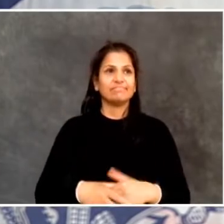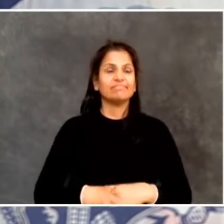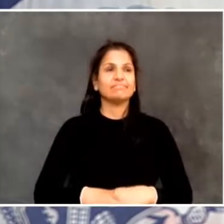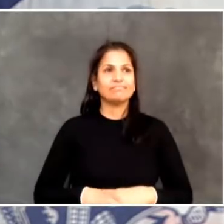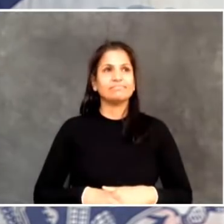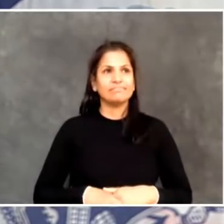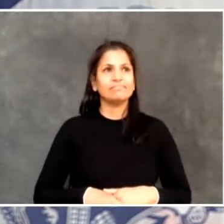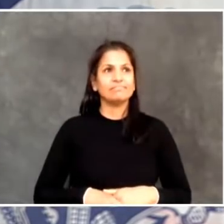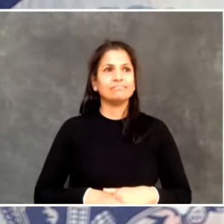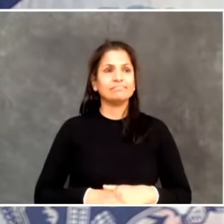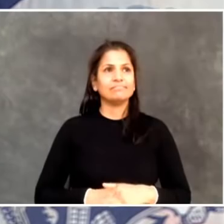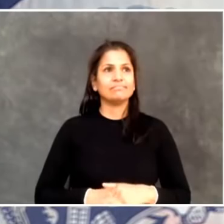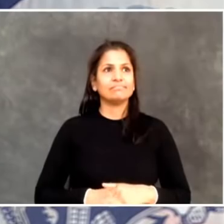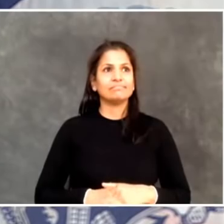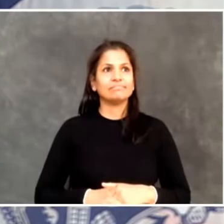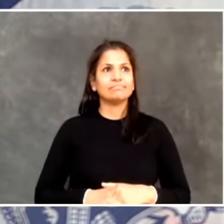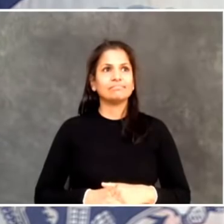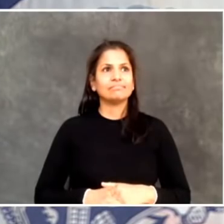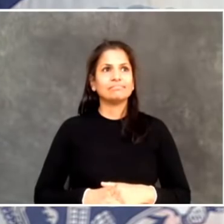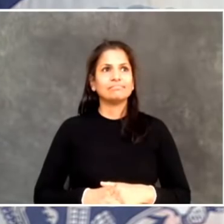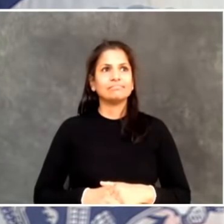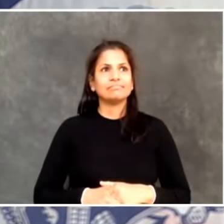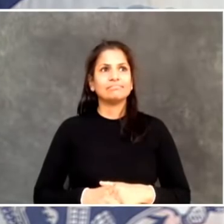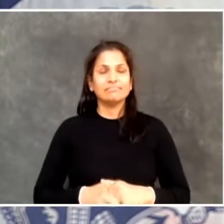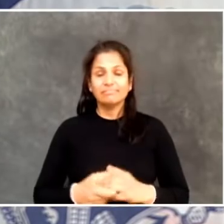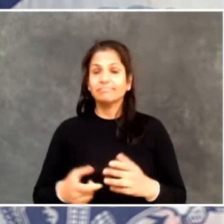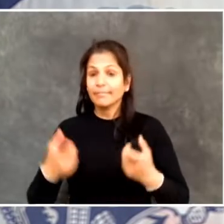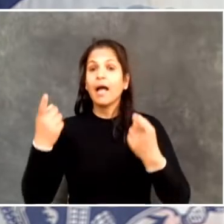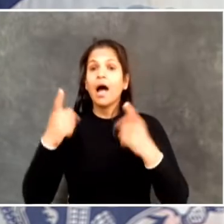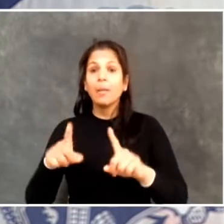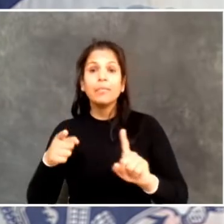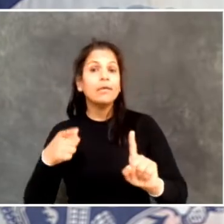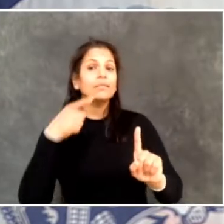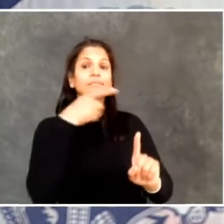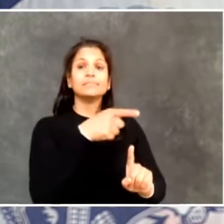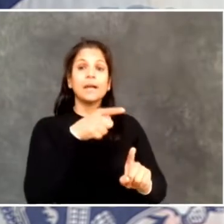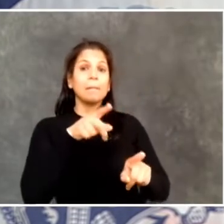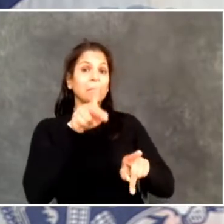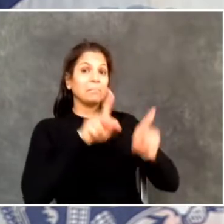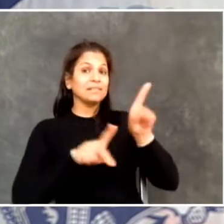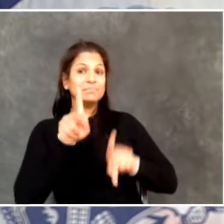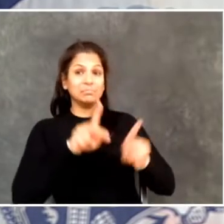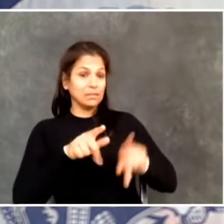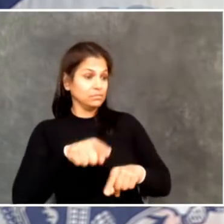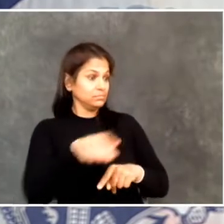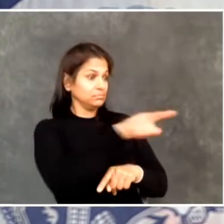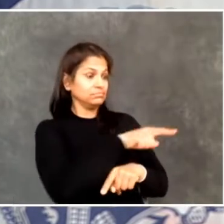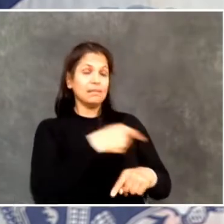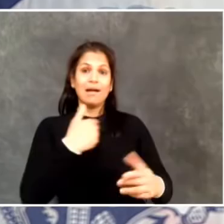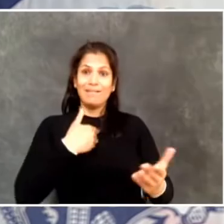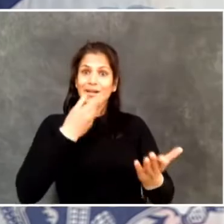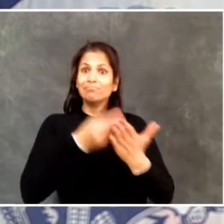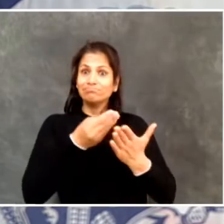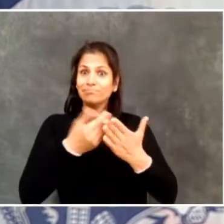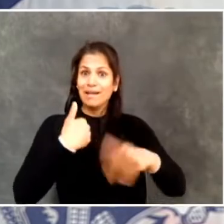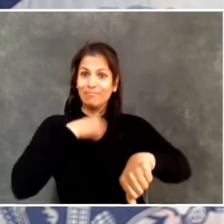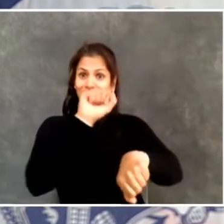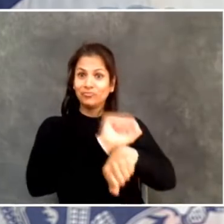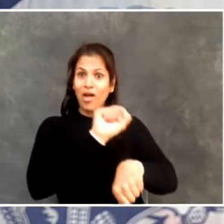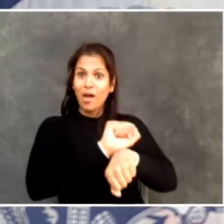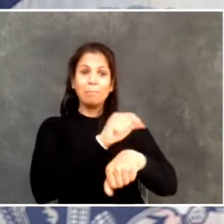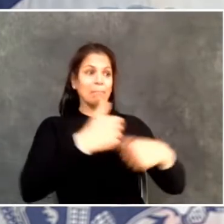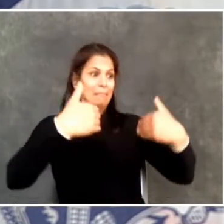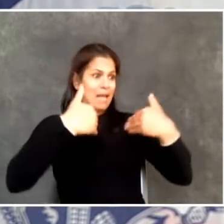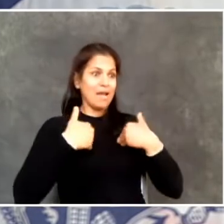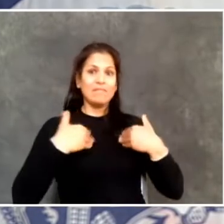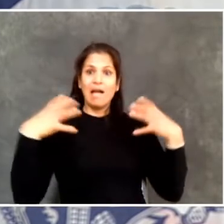Barbeau? So I'll add to what the mayor just laid out, which is something that I agree with. I think